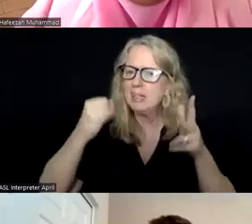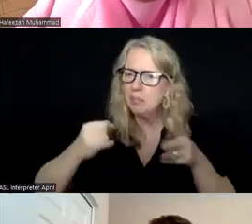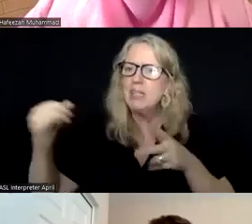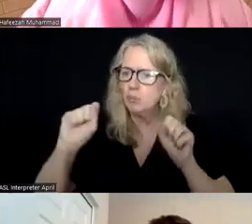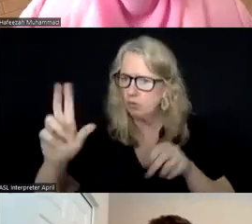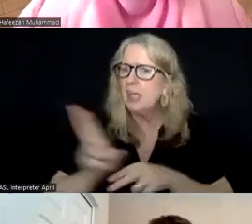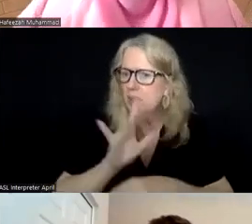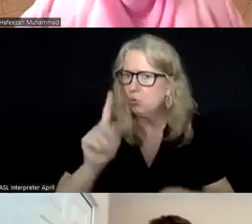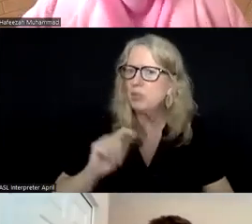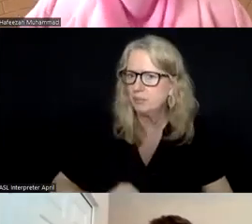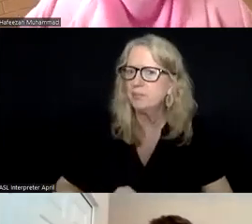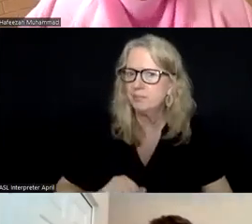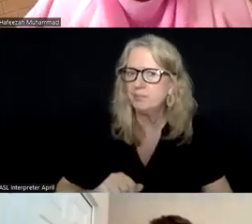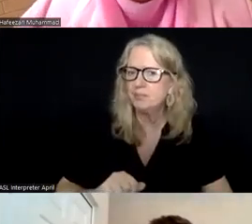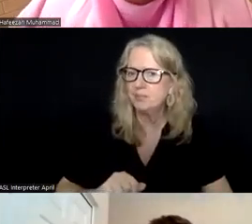it.